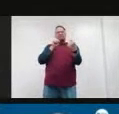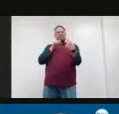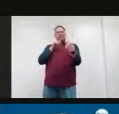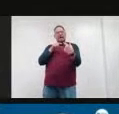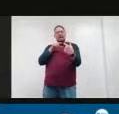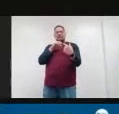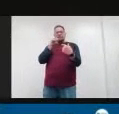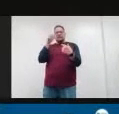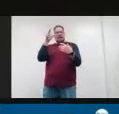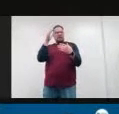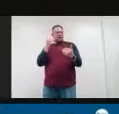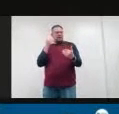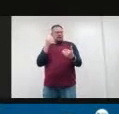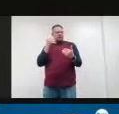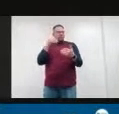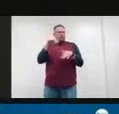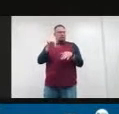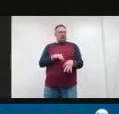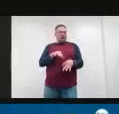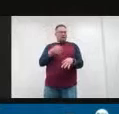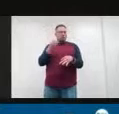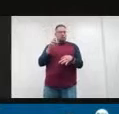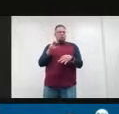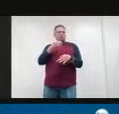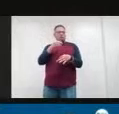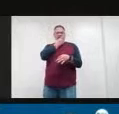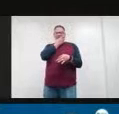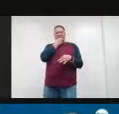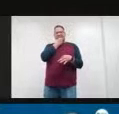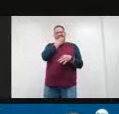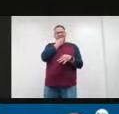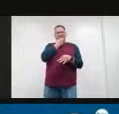not expect to define or